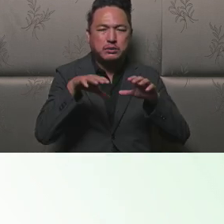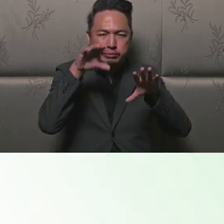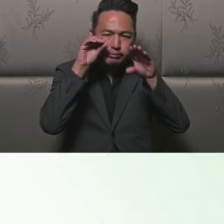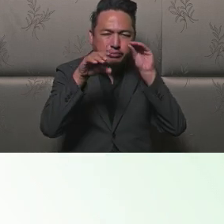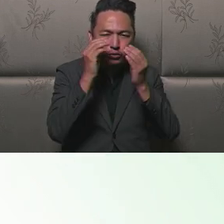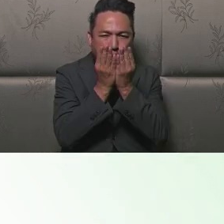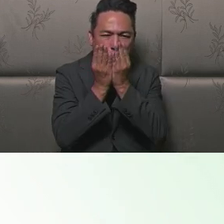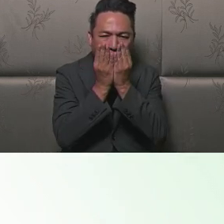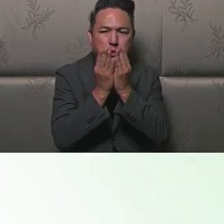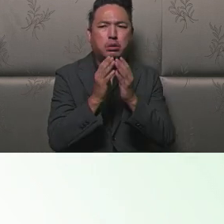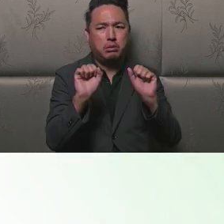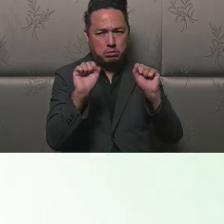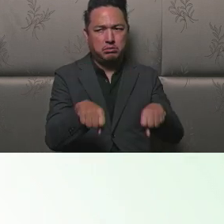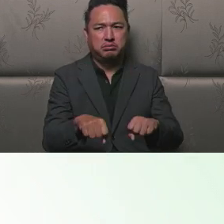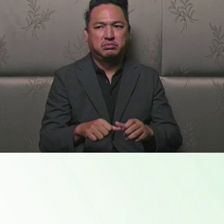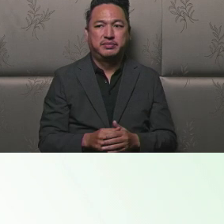front.